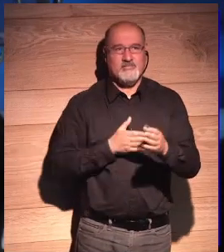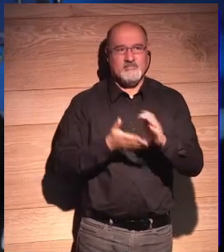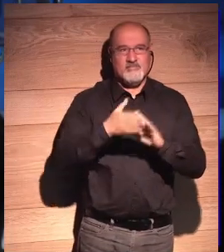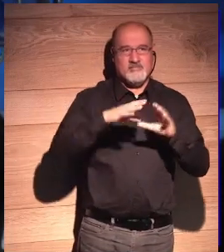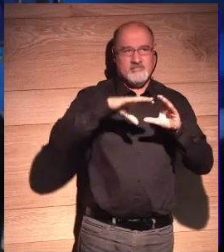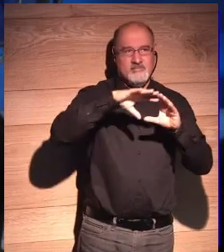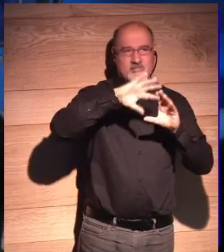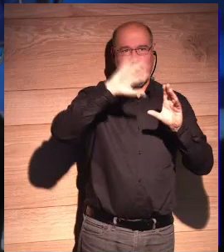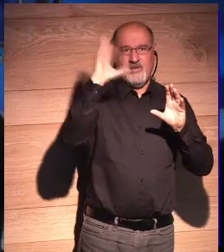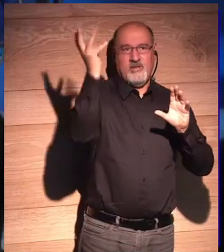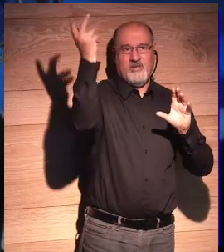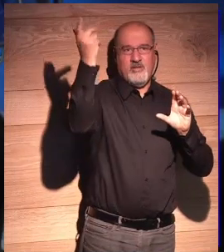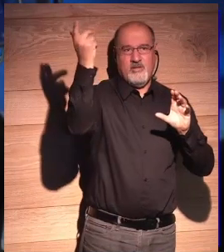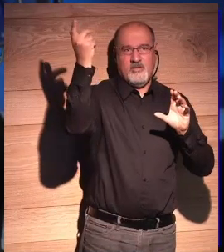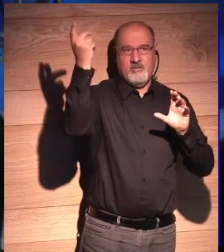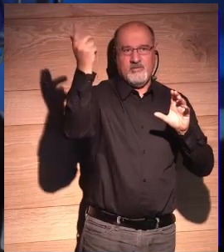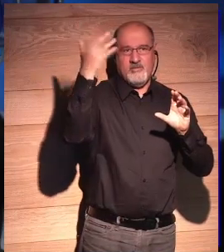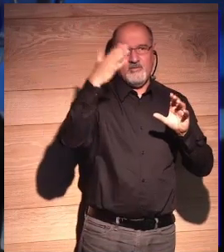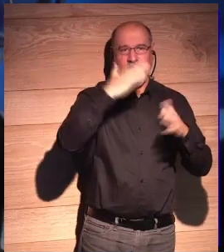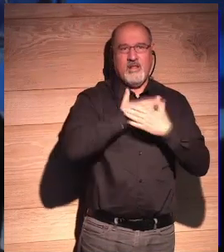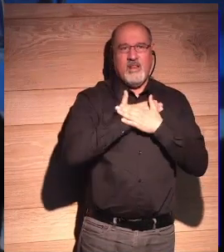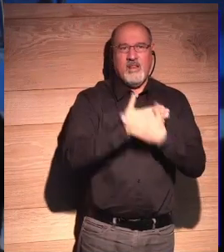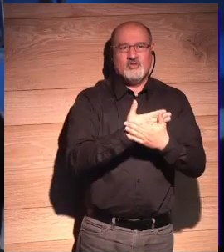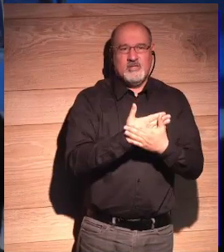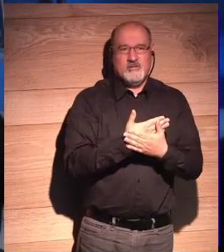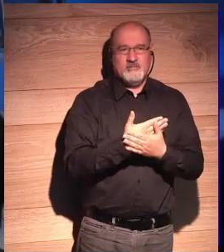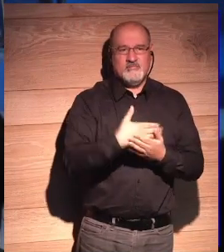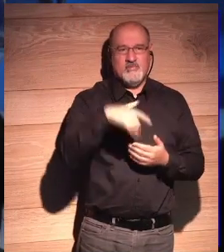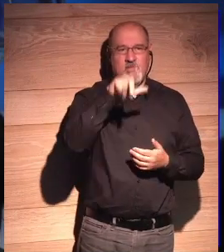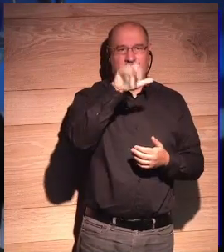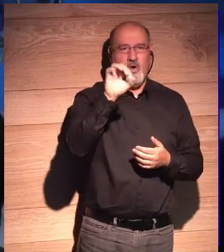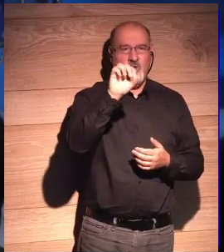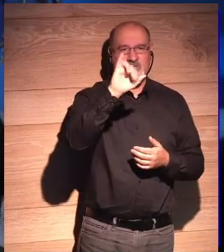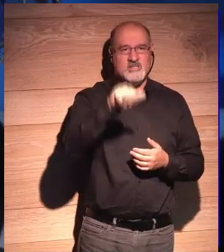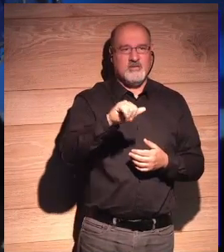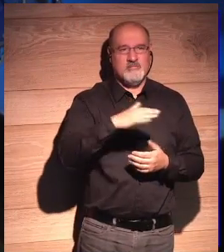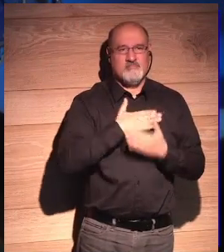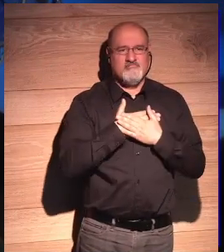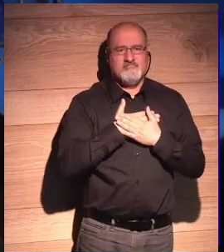ended up with Shia LaBeouf renting a plane to paint the words "I'm sorry" with a plane?